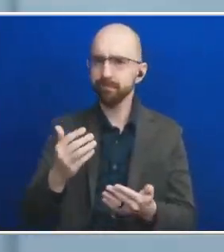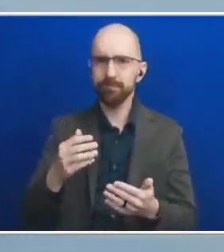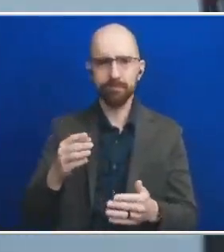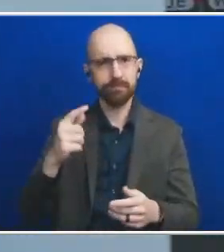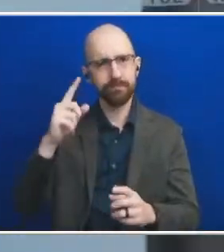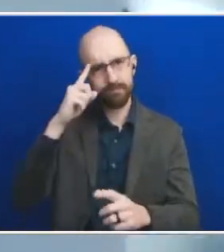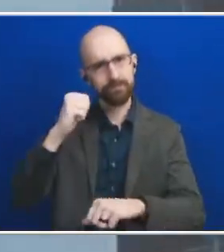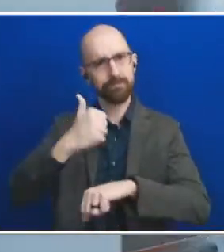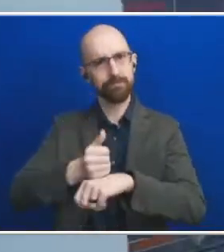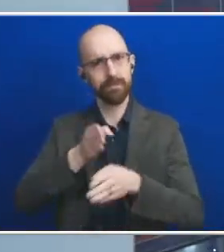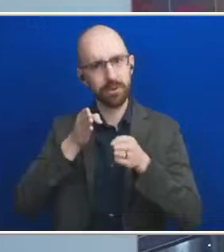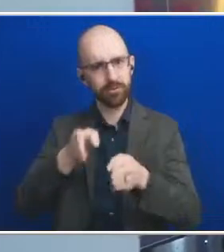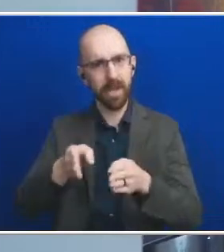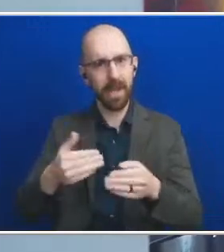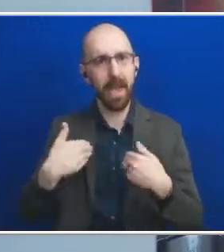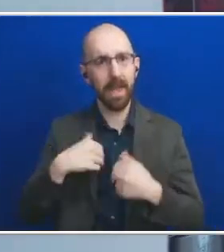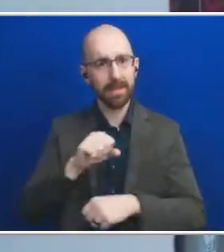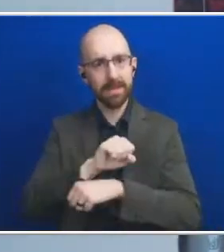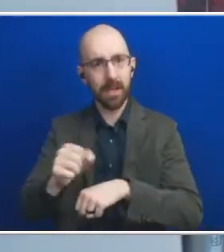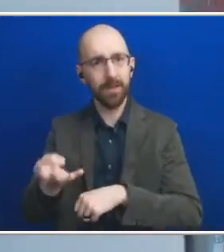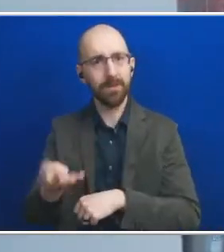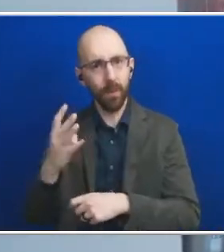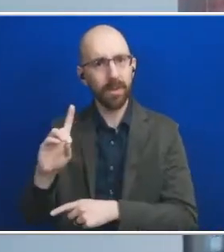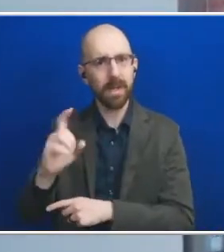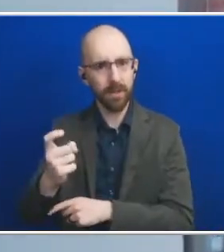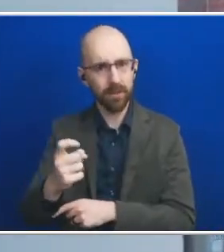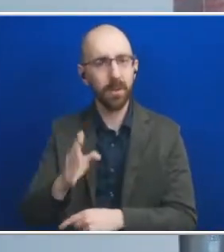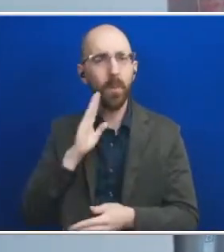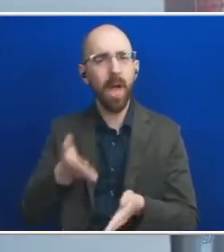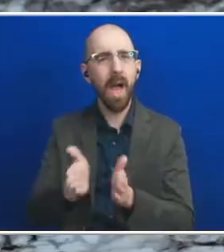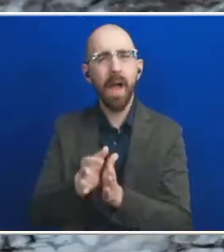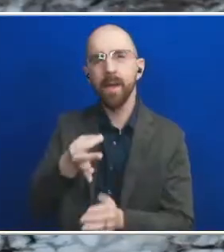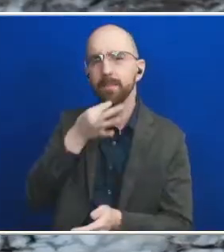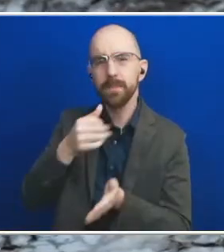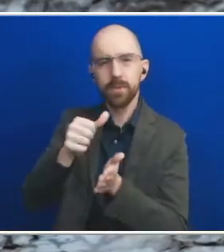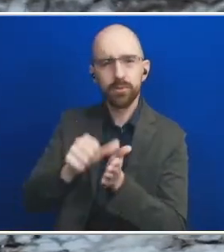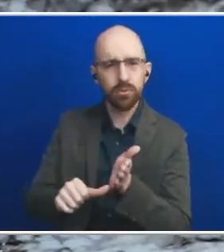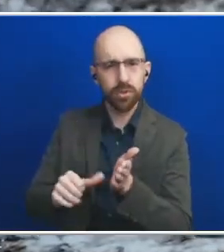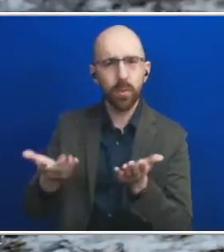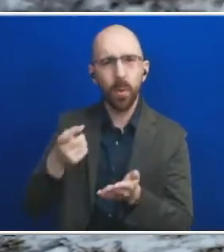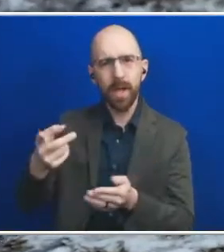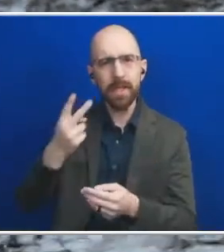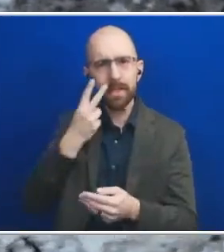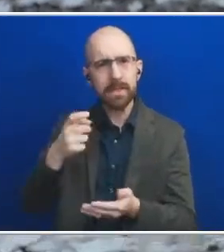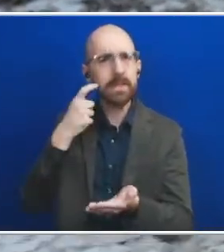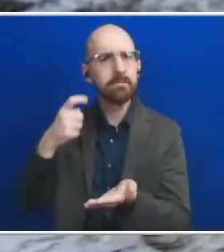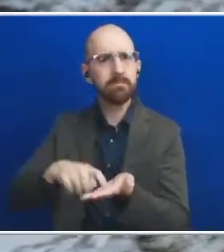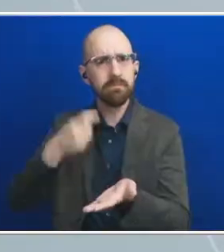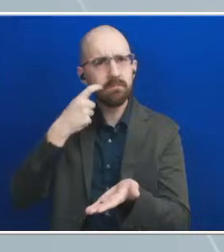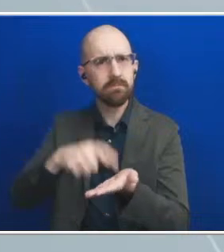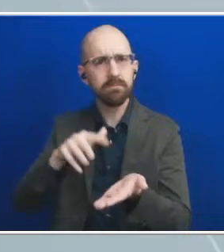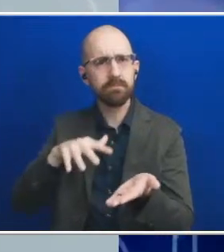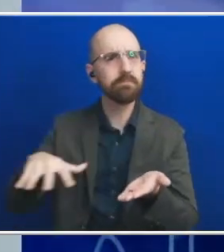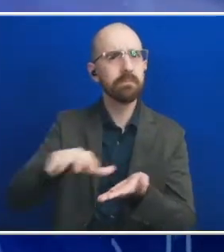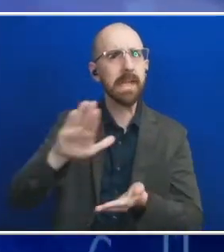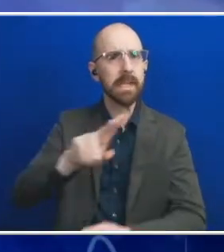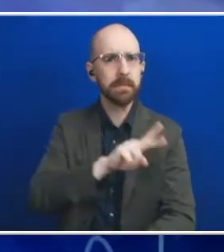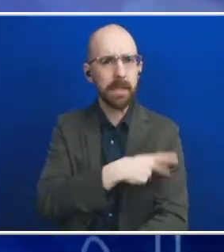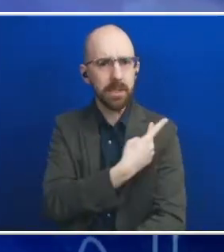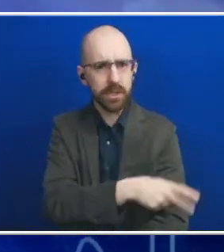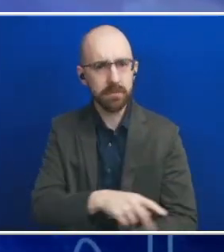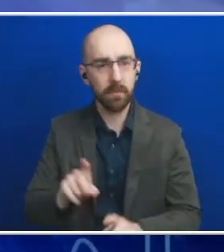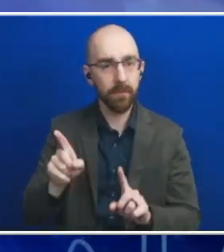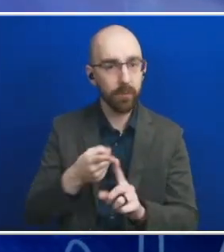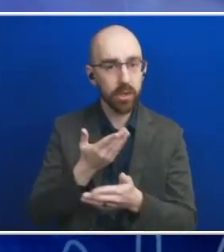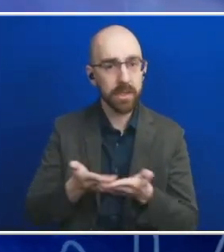a stage 4 diagnosis. And we'll ask an expert surgeon what he's seen among his patients. But first, let's get to our